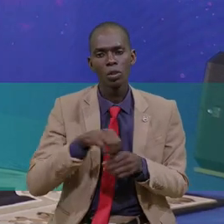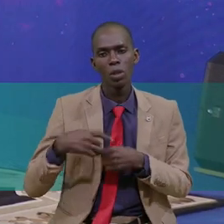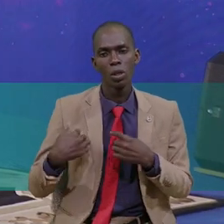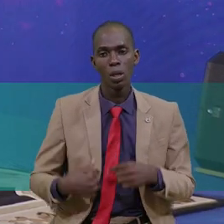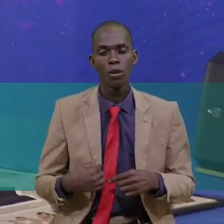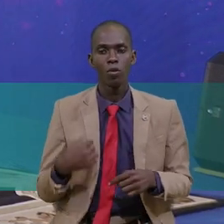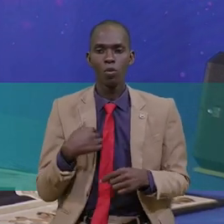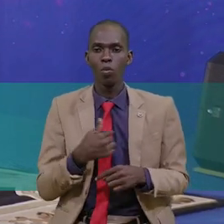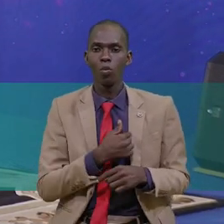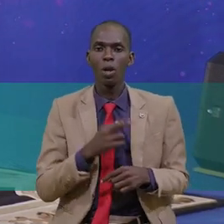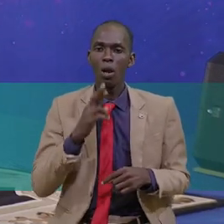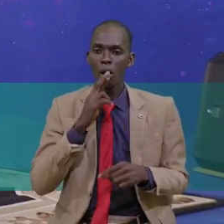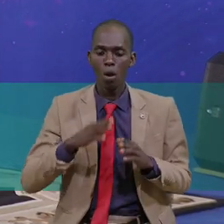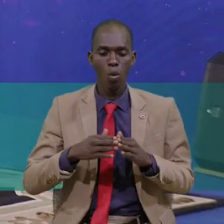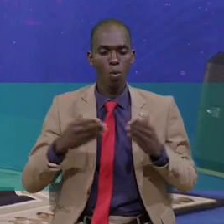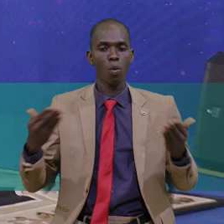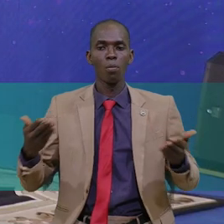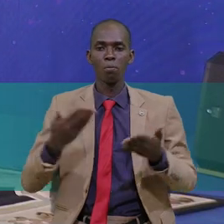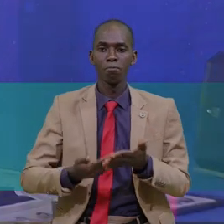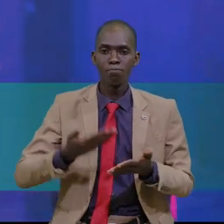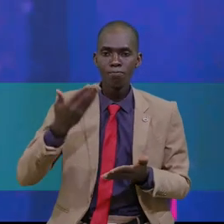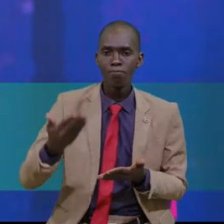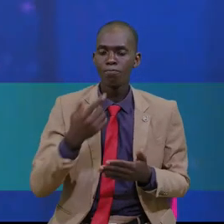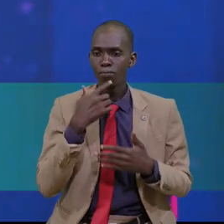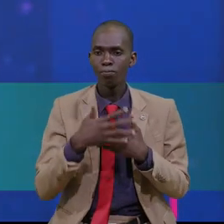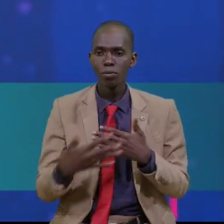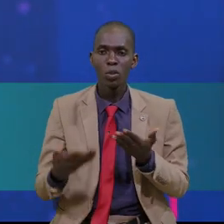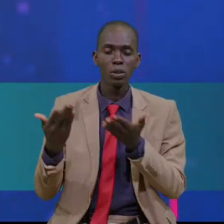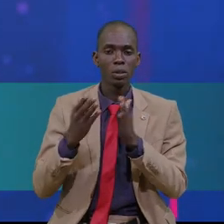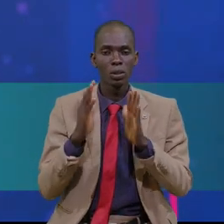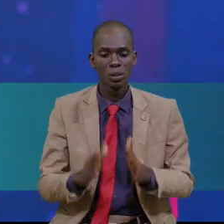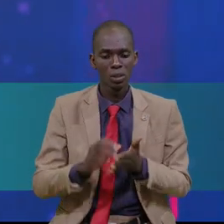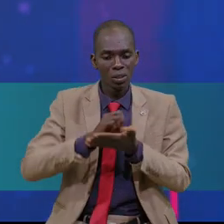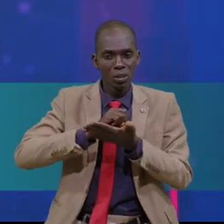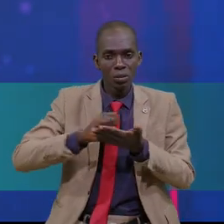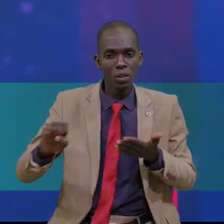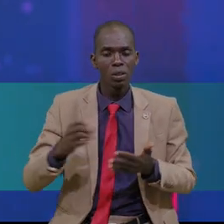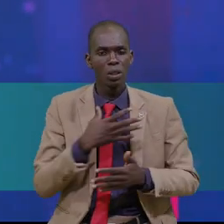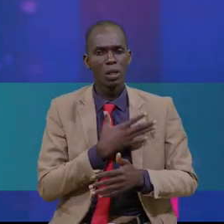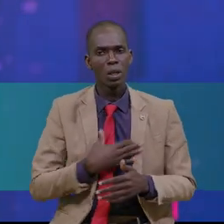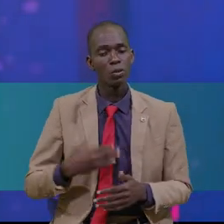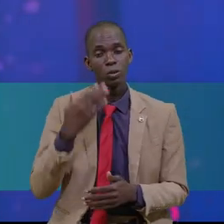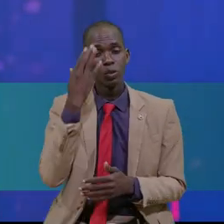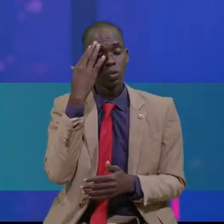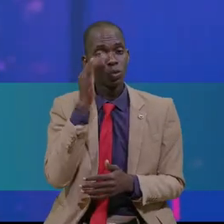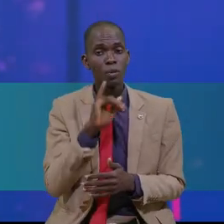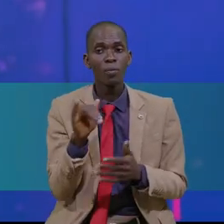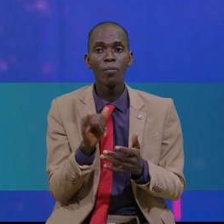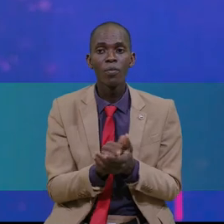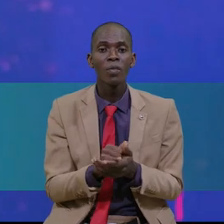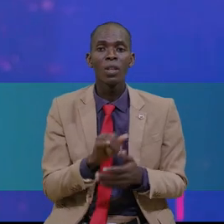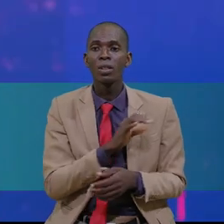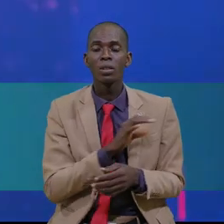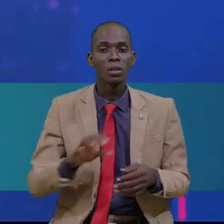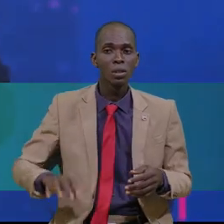are sanctified, and they do only what Christ will do. They think only what Christ will think, and they go for only